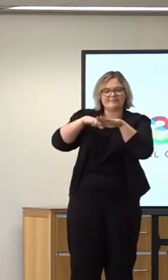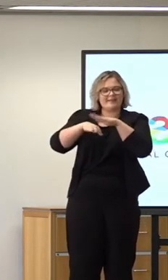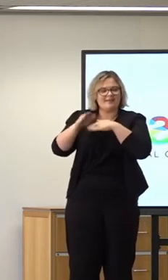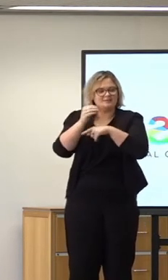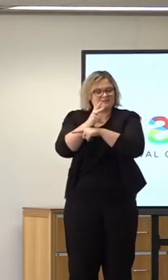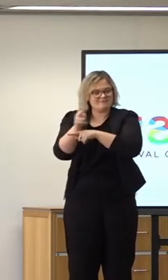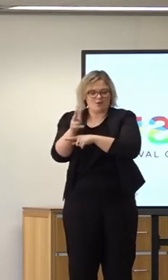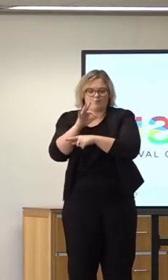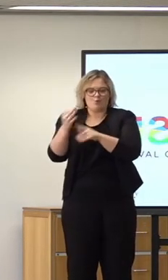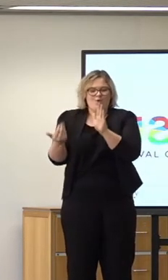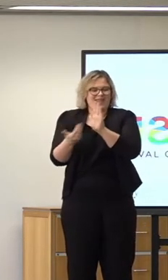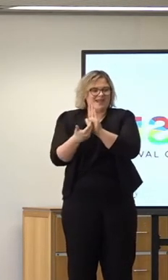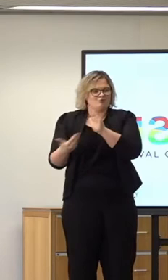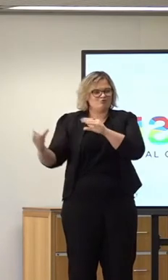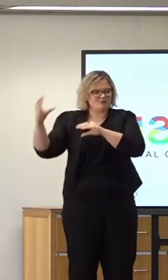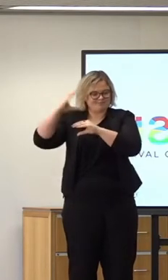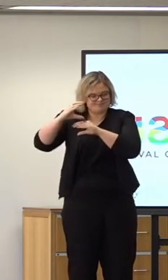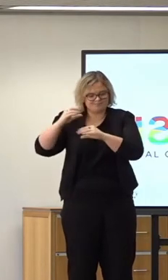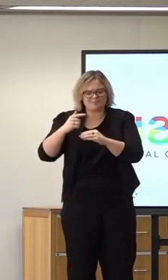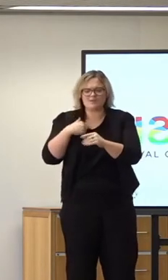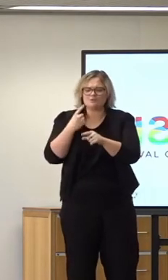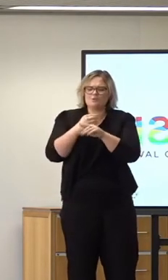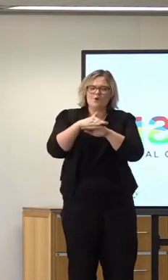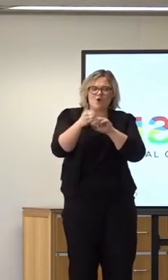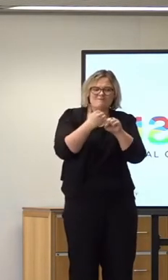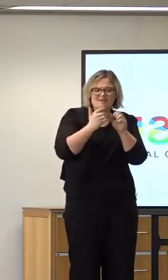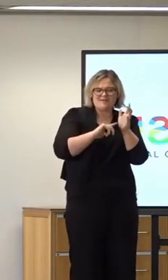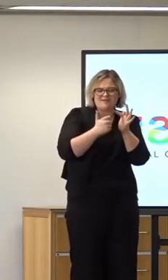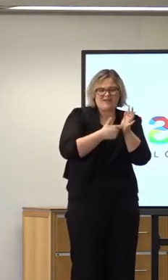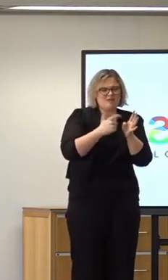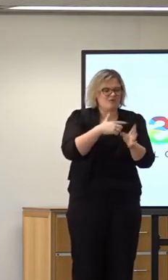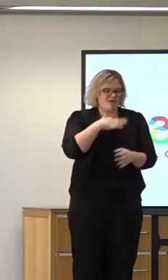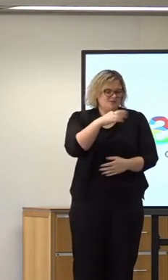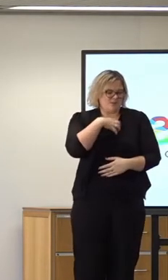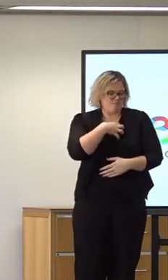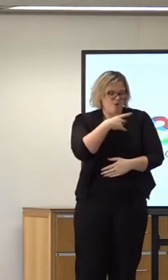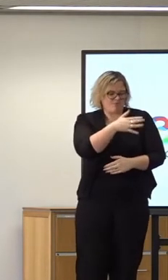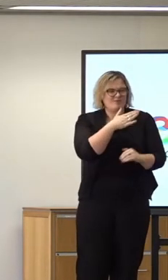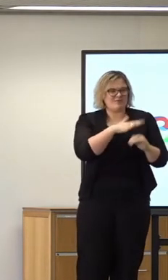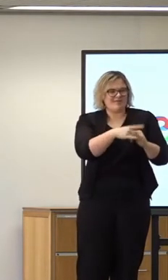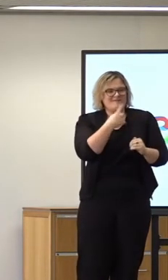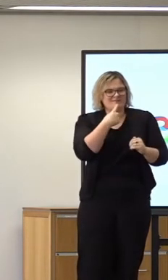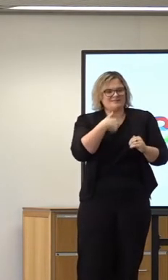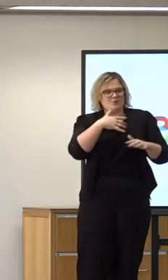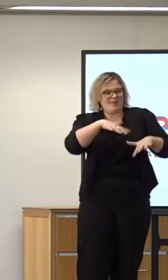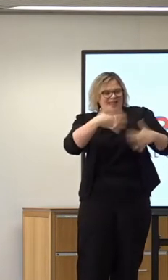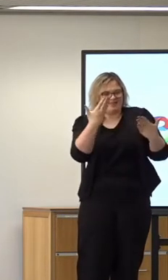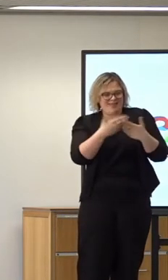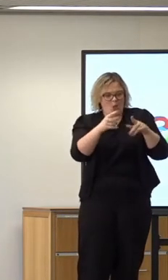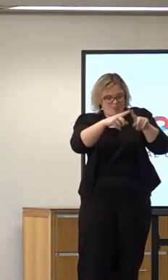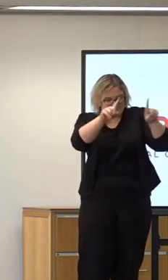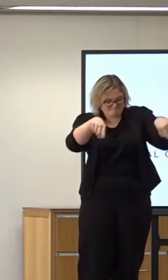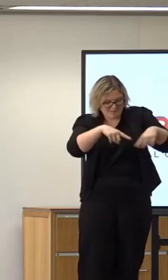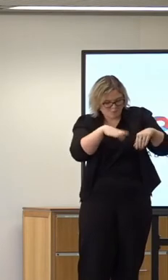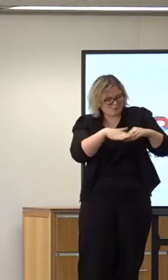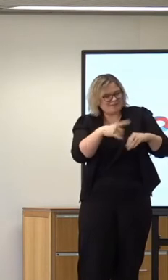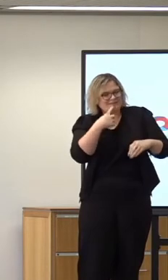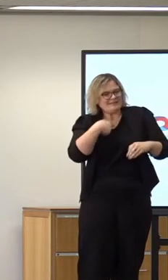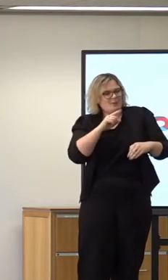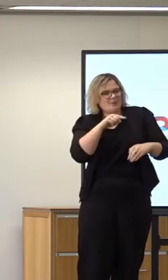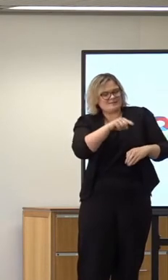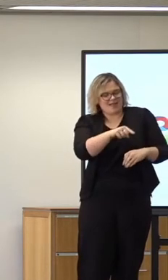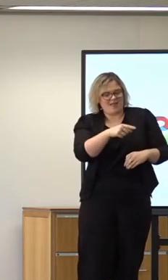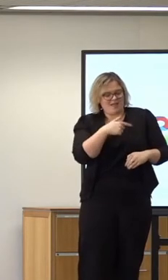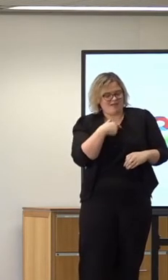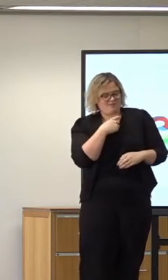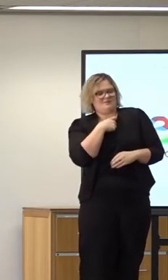And we were talking about his gallery experience, and he was like, oh, I just don't bother with the panels because they don't tell me anything about what's there. Like, which is, I think, like, just a huge, I mean, for me